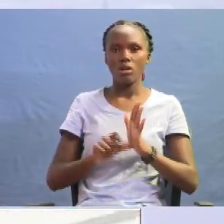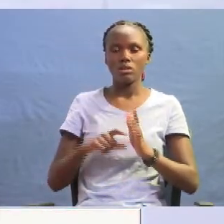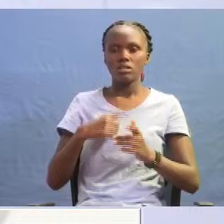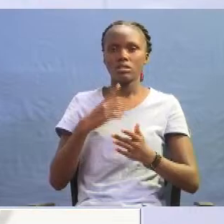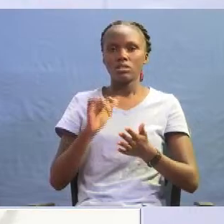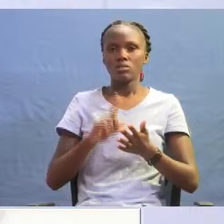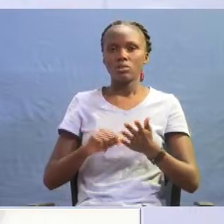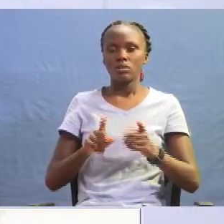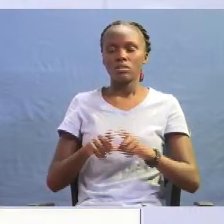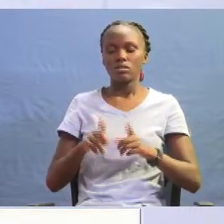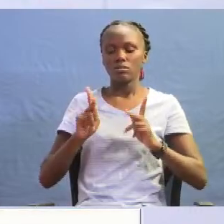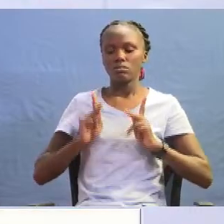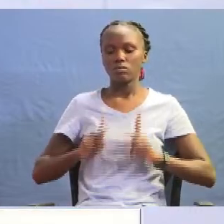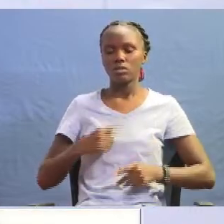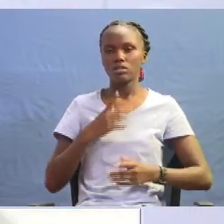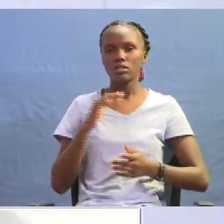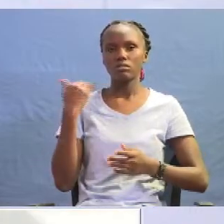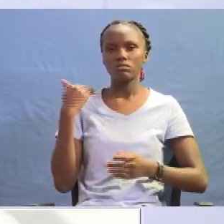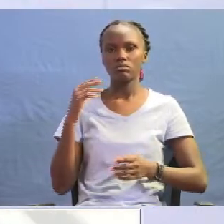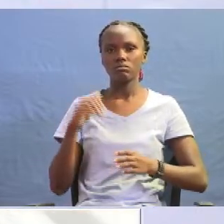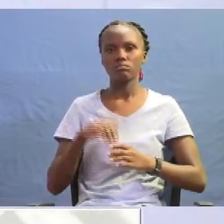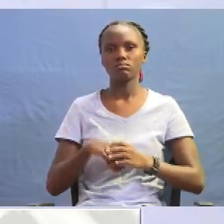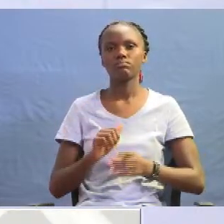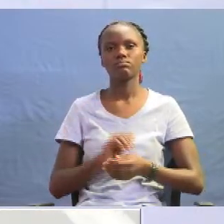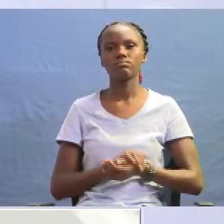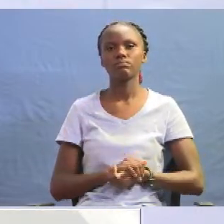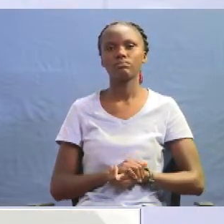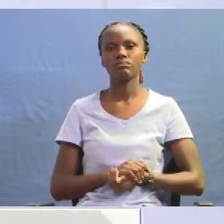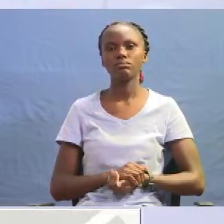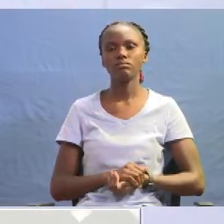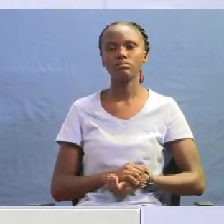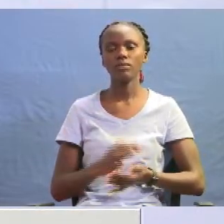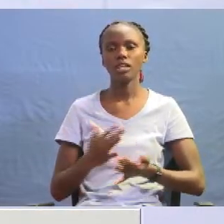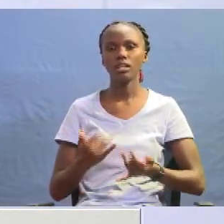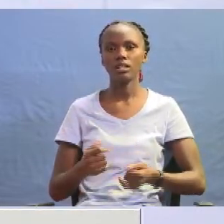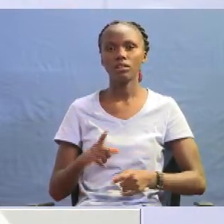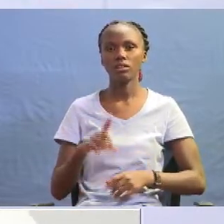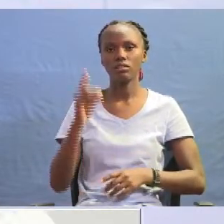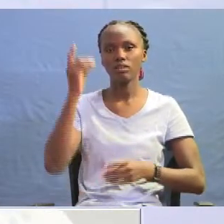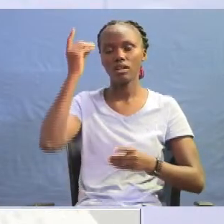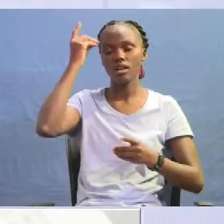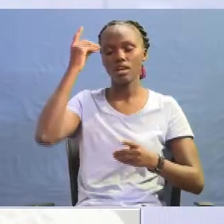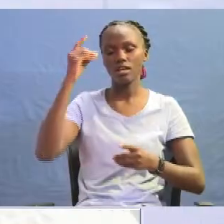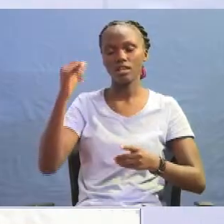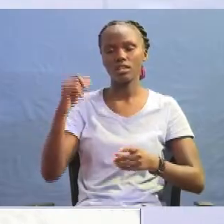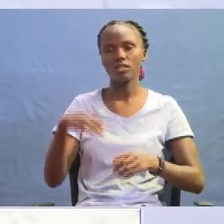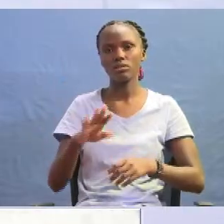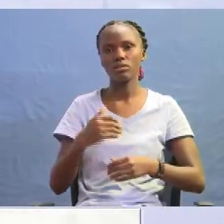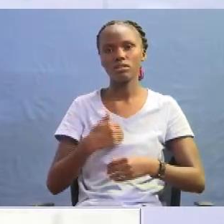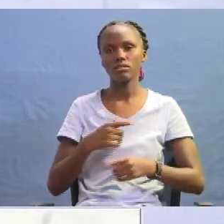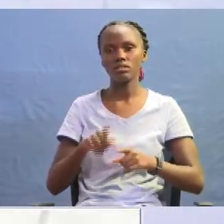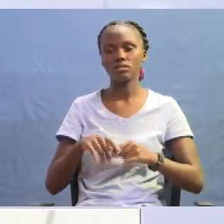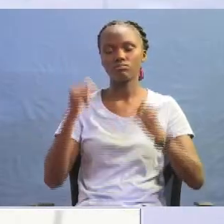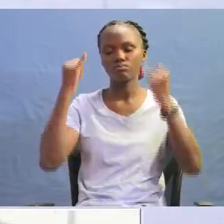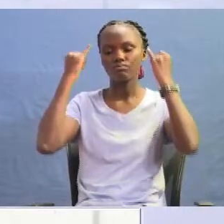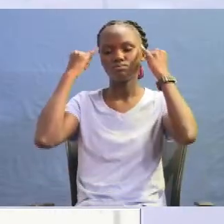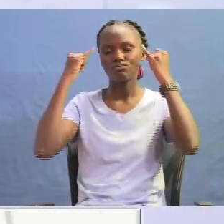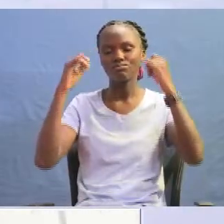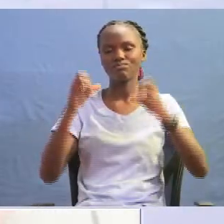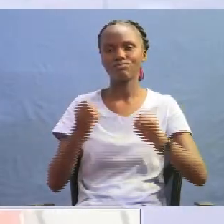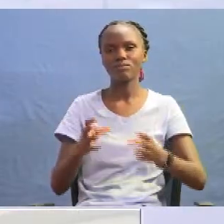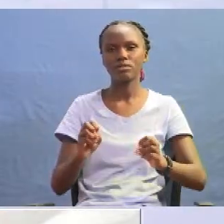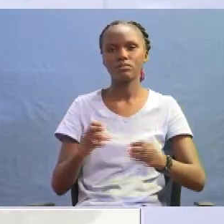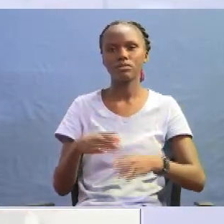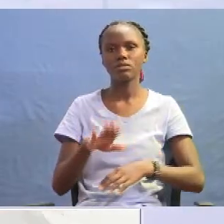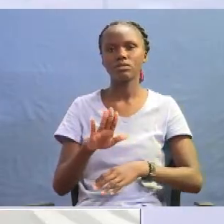someone talks about an act of terror. Now you have an idea and a clue. Remember, we have much and more lined up for you,